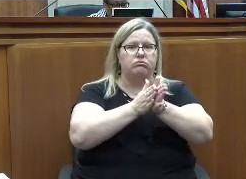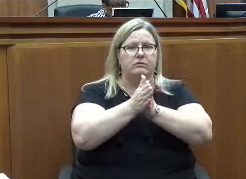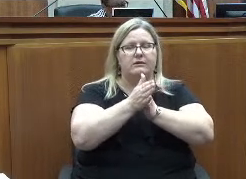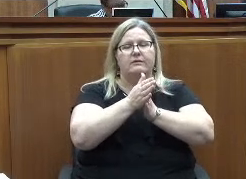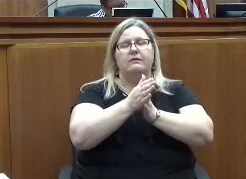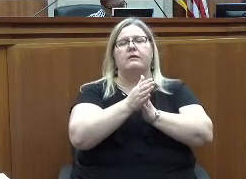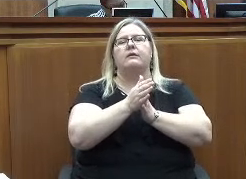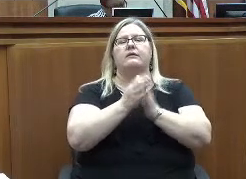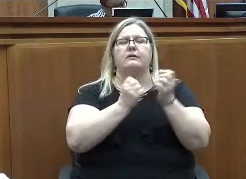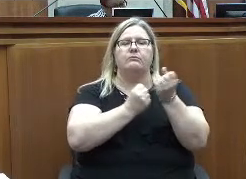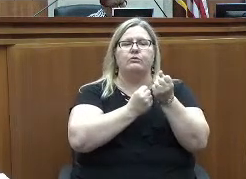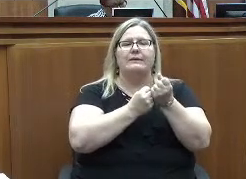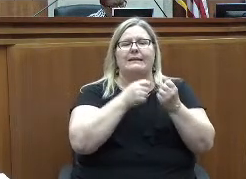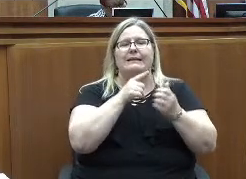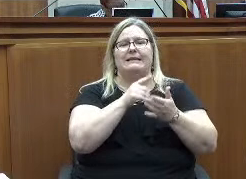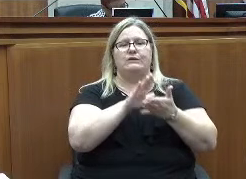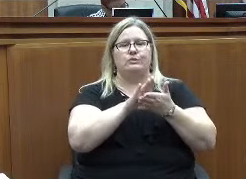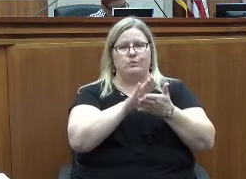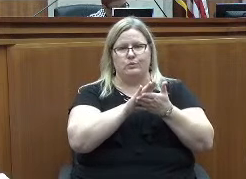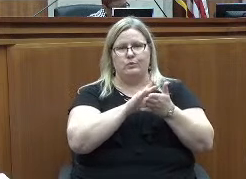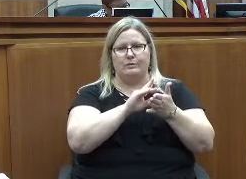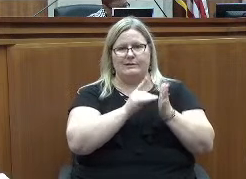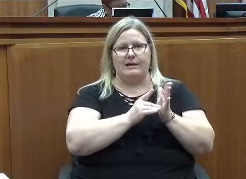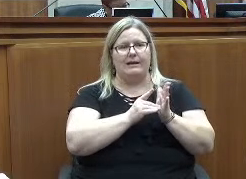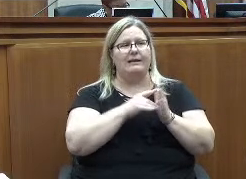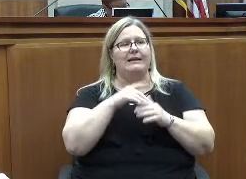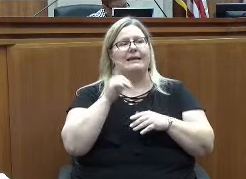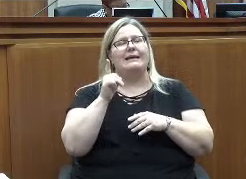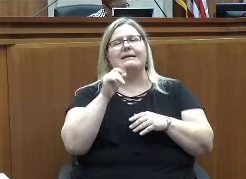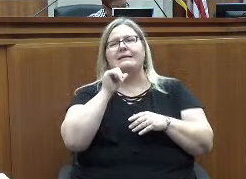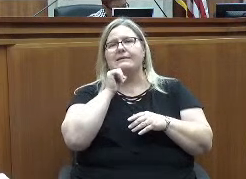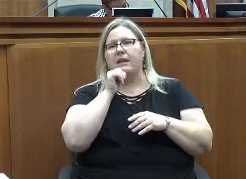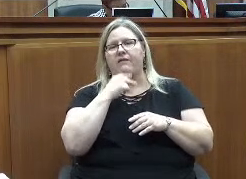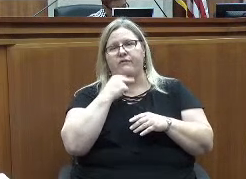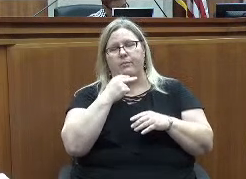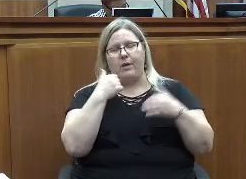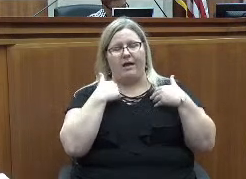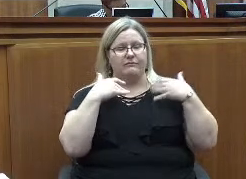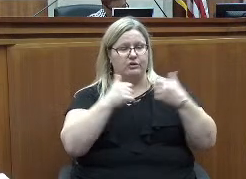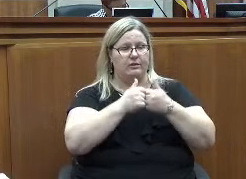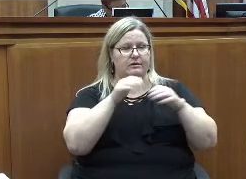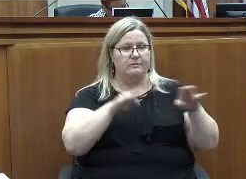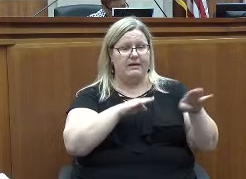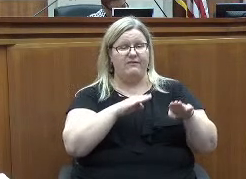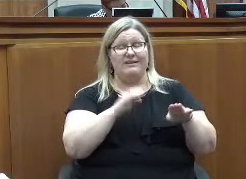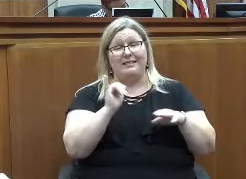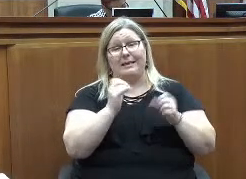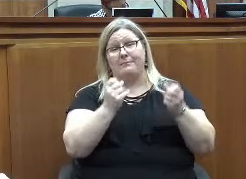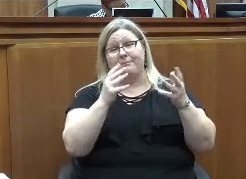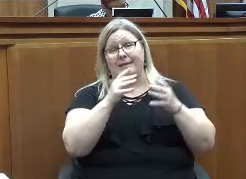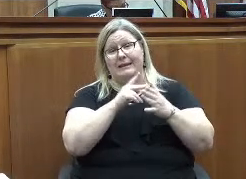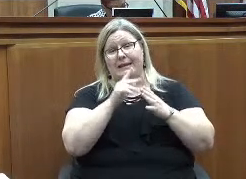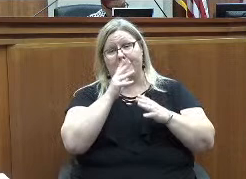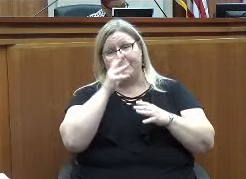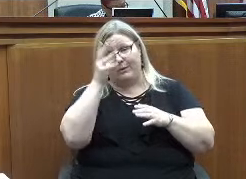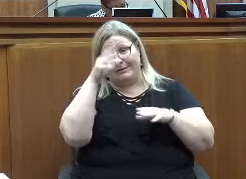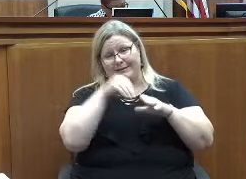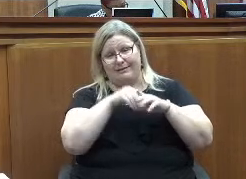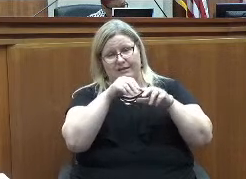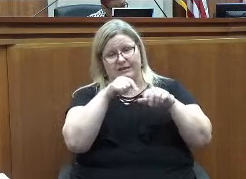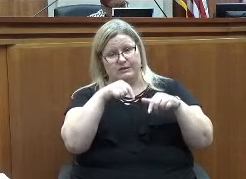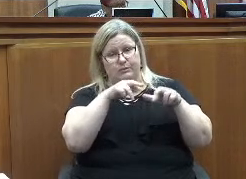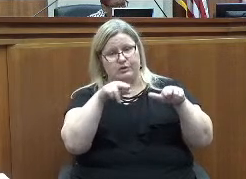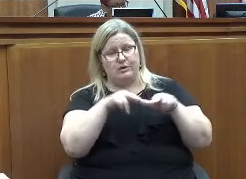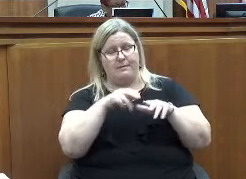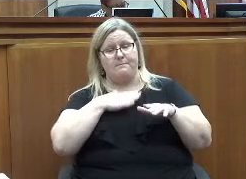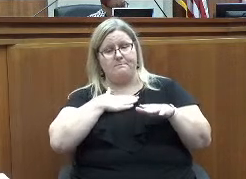design. Ace is nonverbal and has challenging behaviors. And like many parents in our region, my husband and I